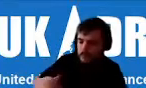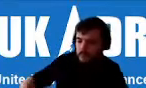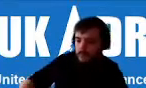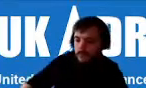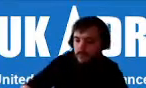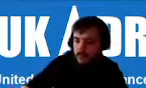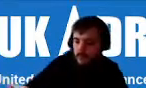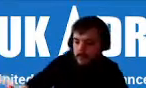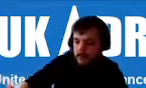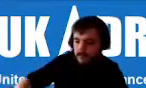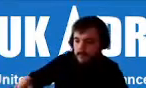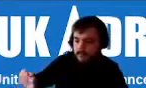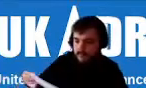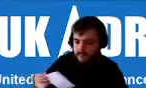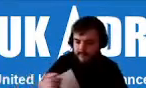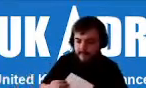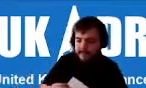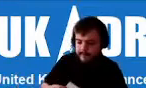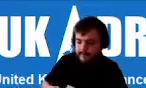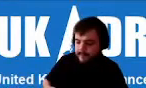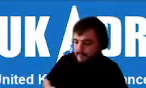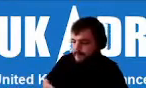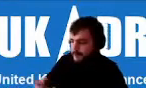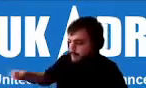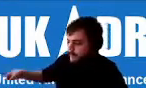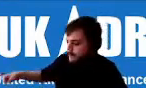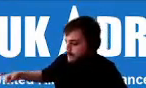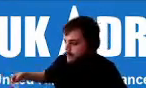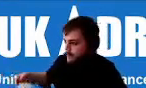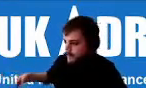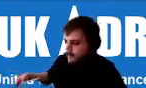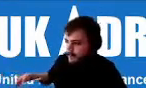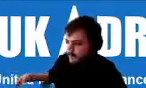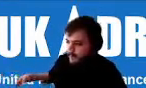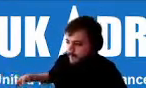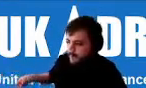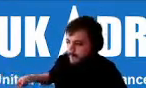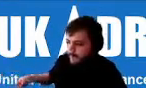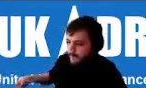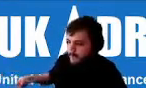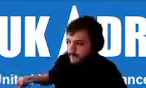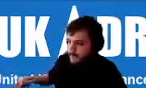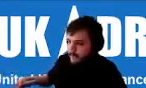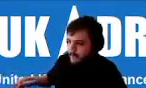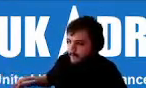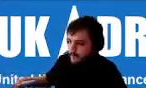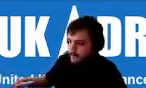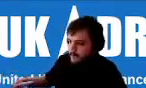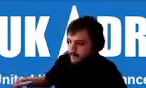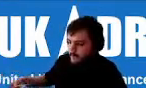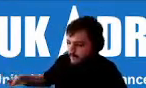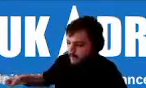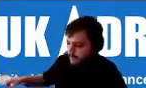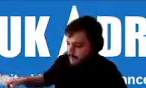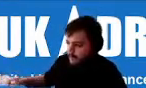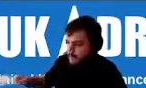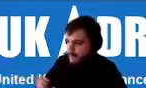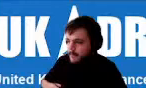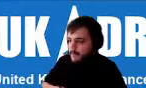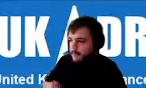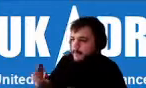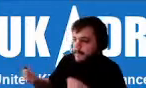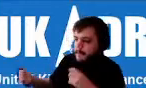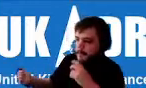was heavily centered on Westminster. They didn't look very carefully. They didn't do a great deal about Bolton and Oldham